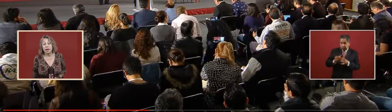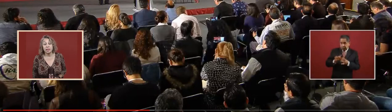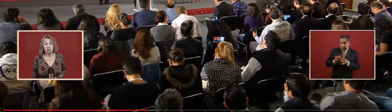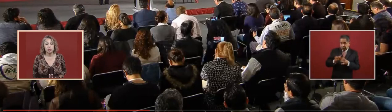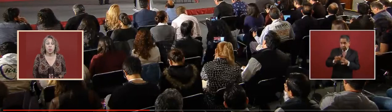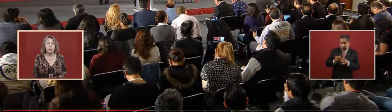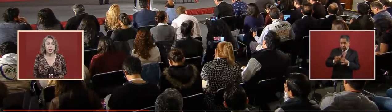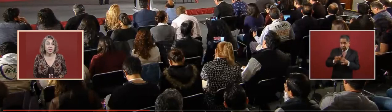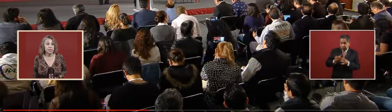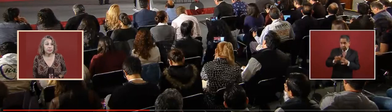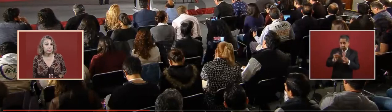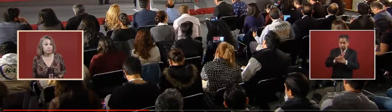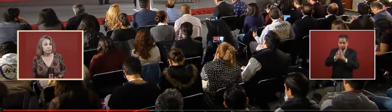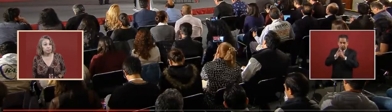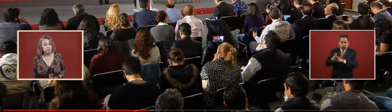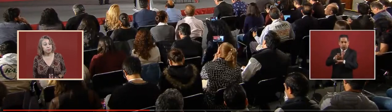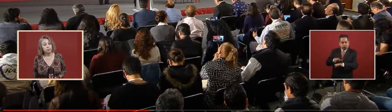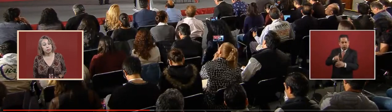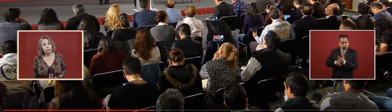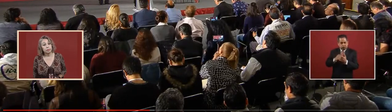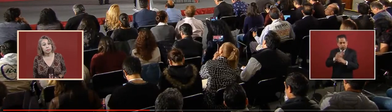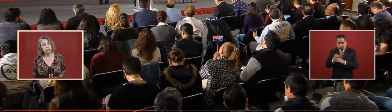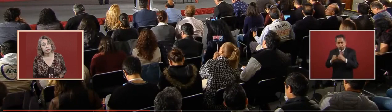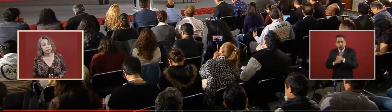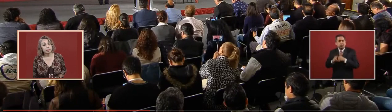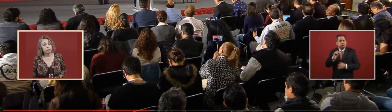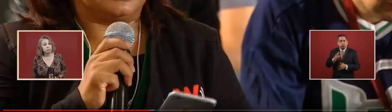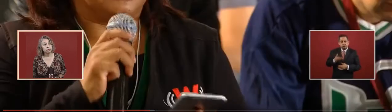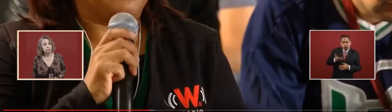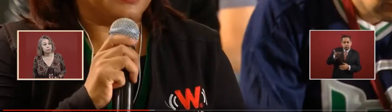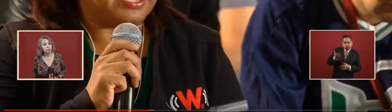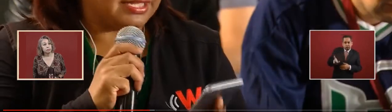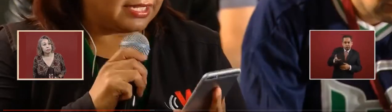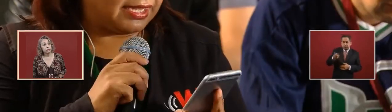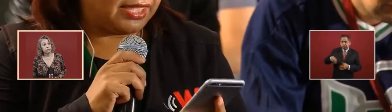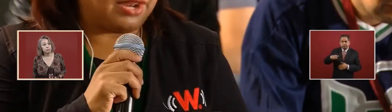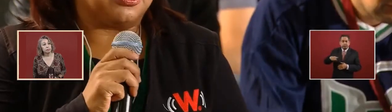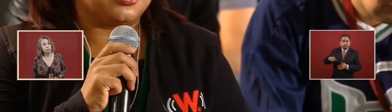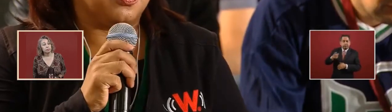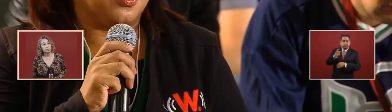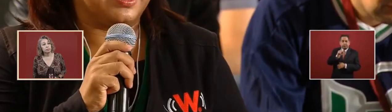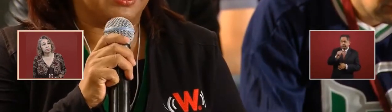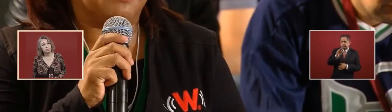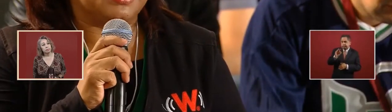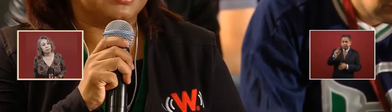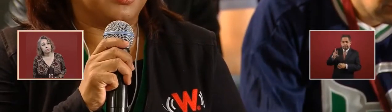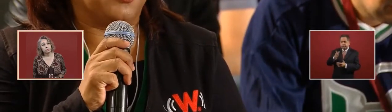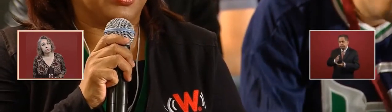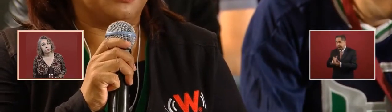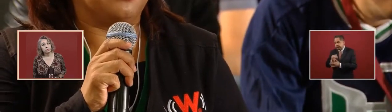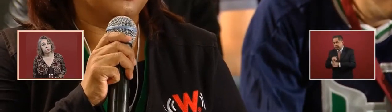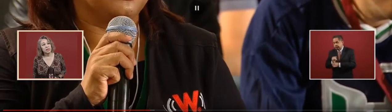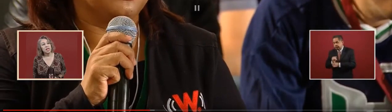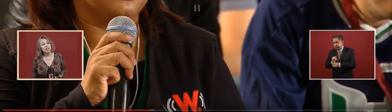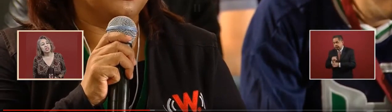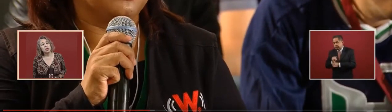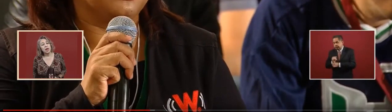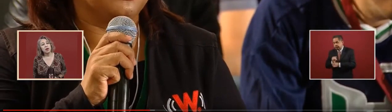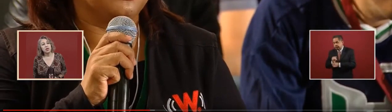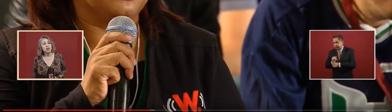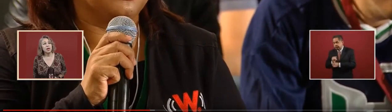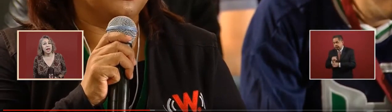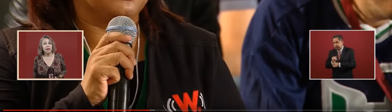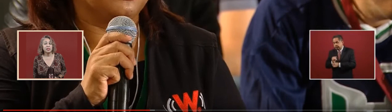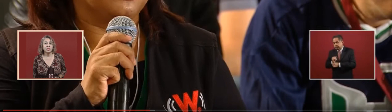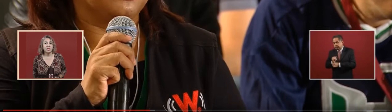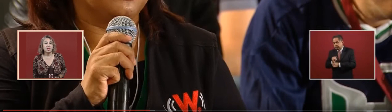regarding, I guess, those properties. Respecto, y se van a solicitar, pues, que intervenga la Secretaría de la Función Pública, que investigue, porque hay mucho. So, and